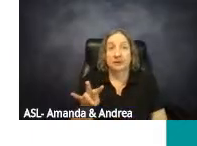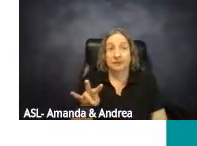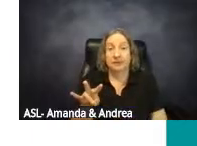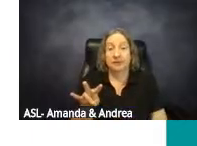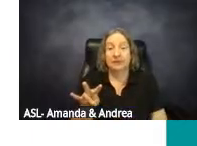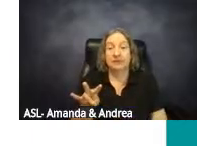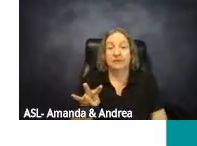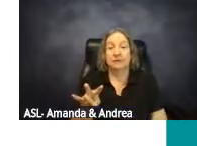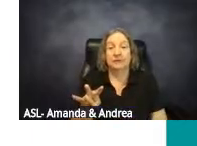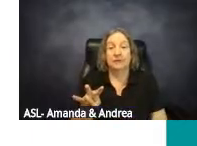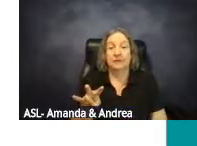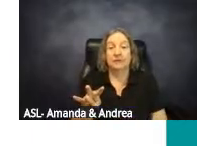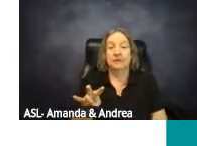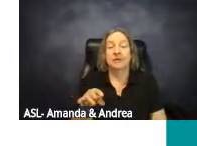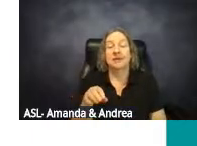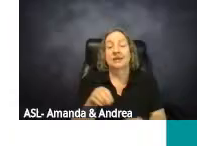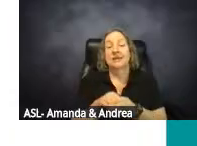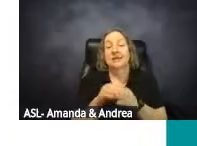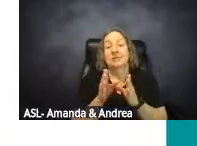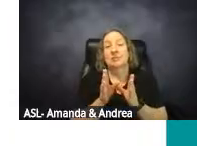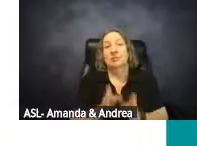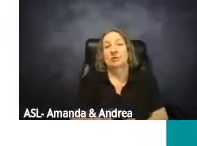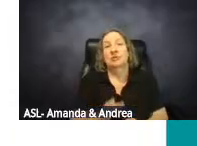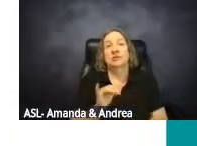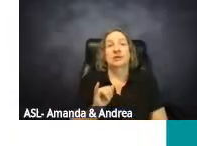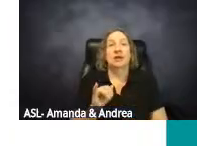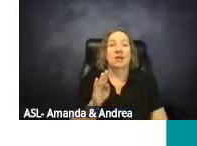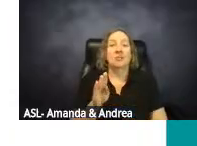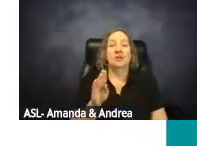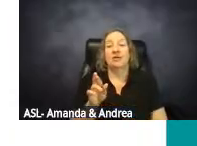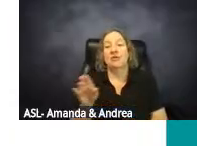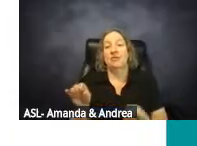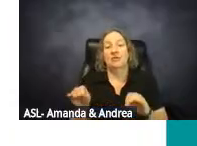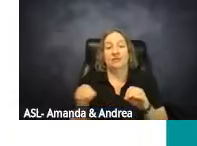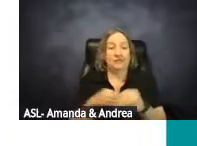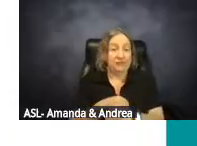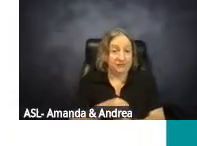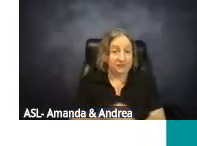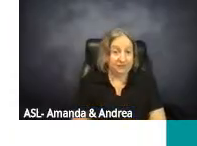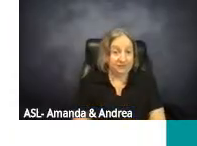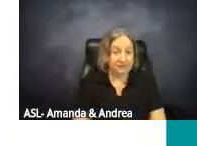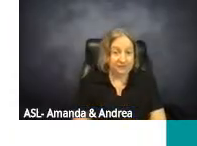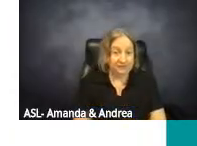in person at the IBR office.